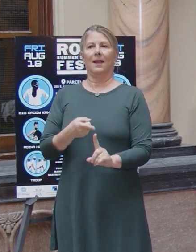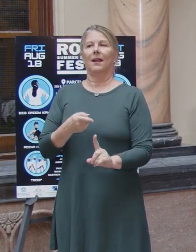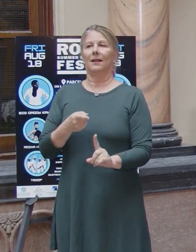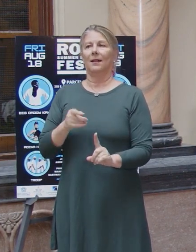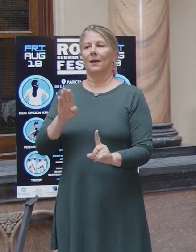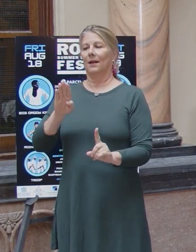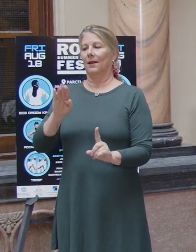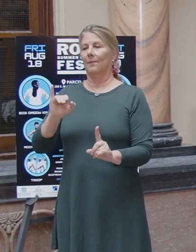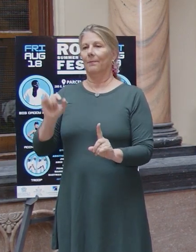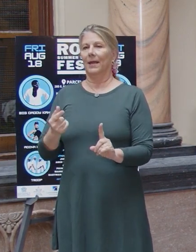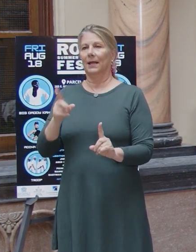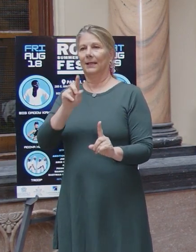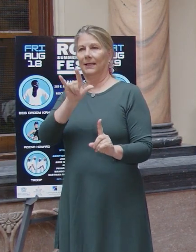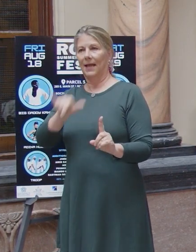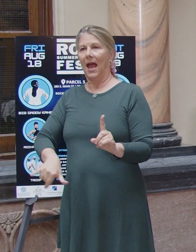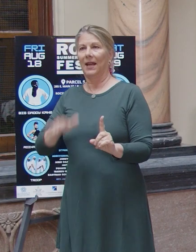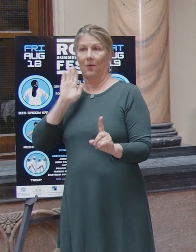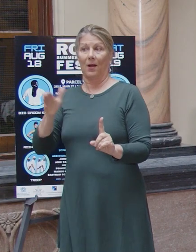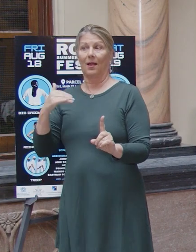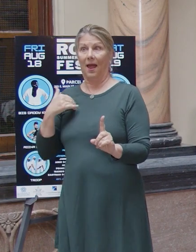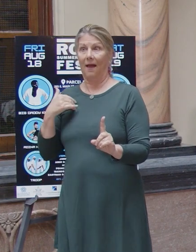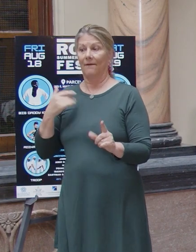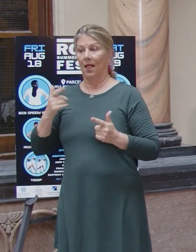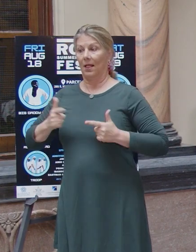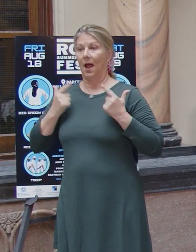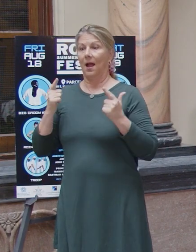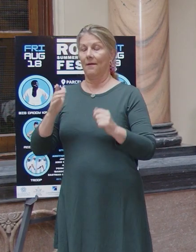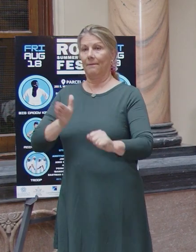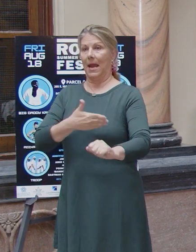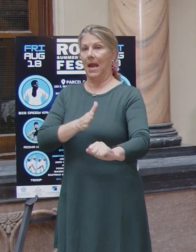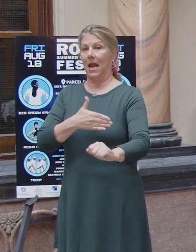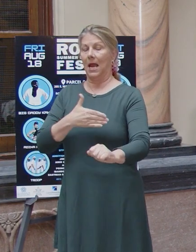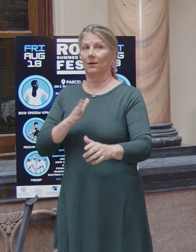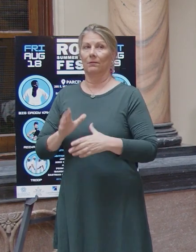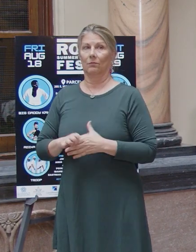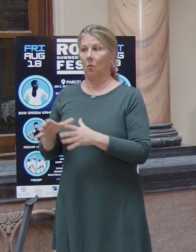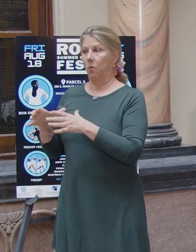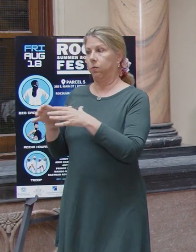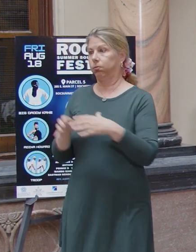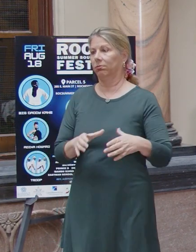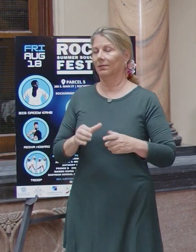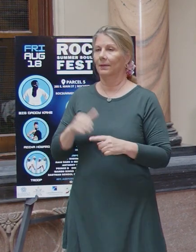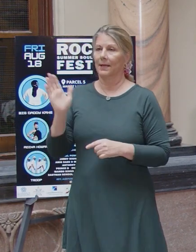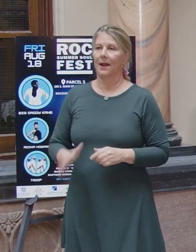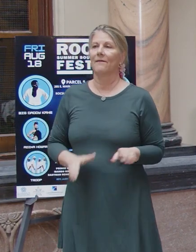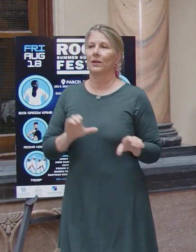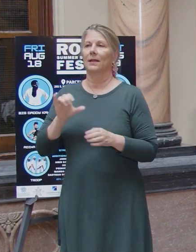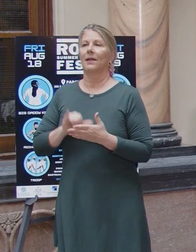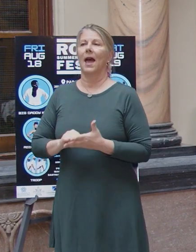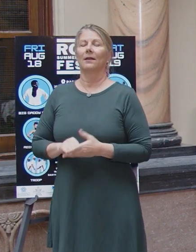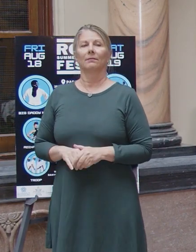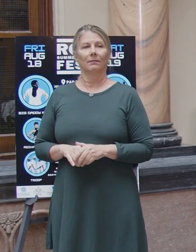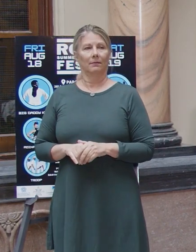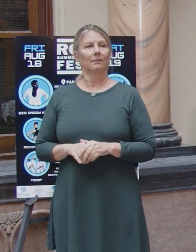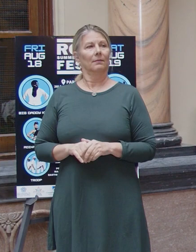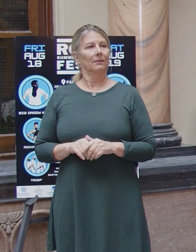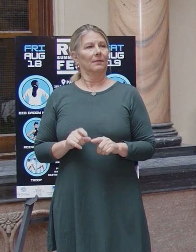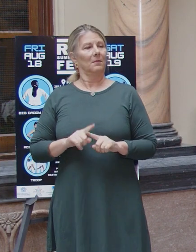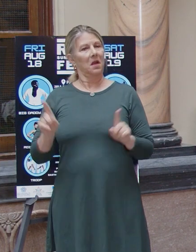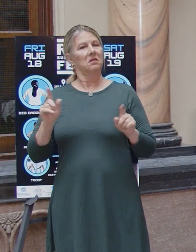Kane is gonna come with a live band. He never does that. But for Rochester, he said,